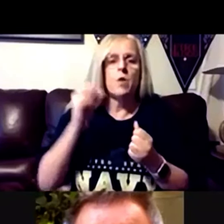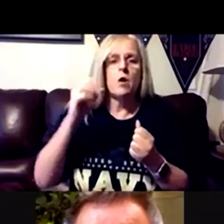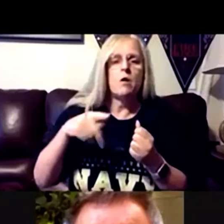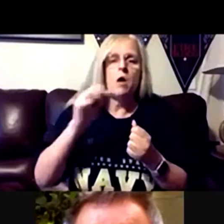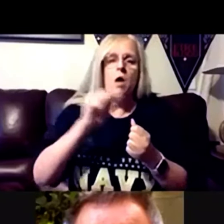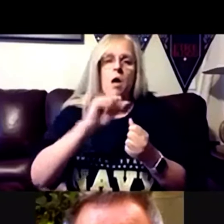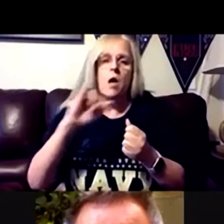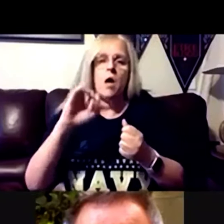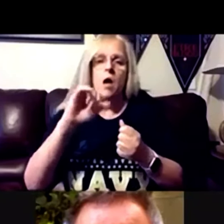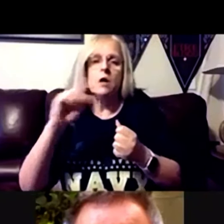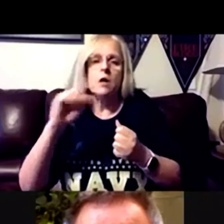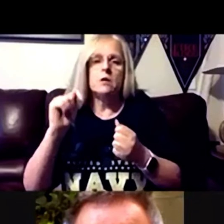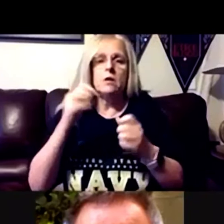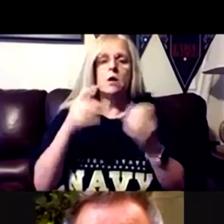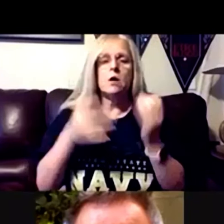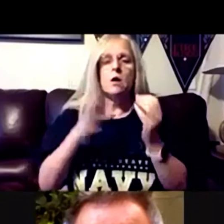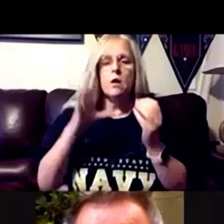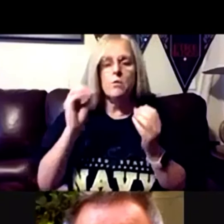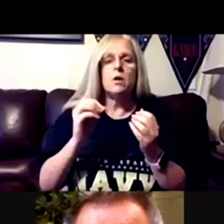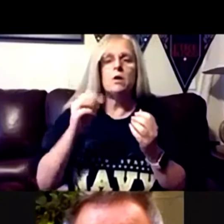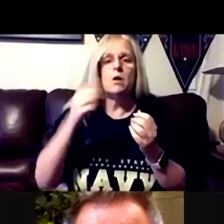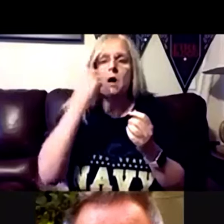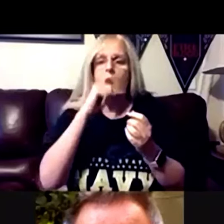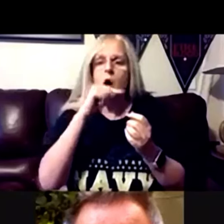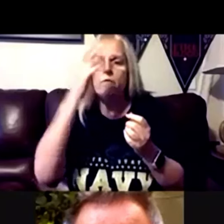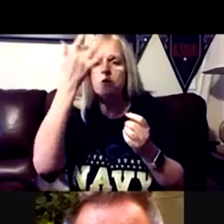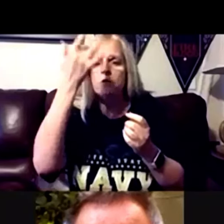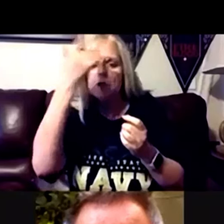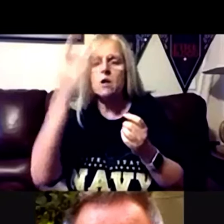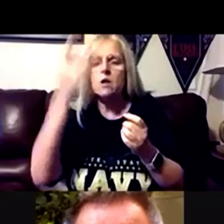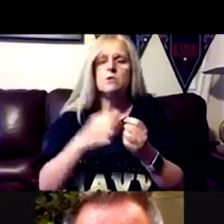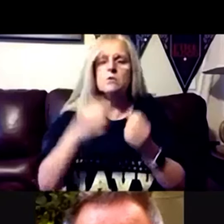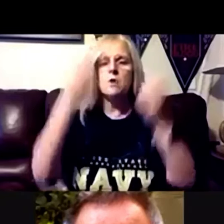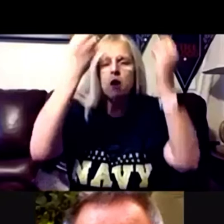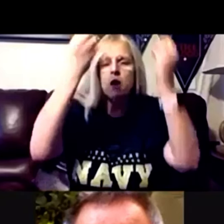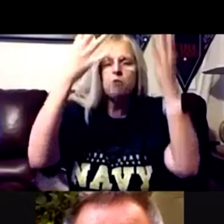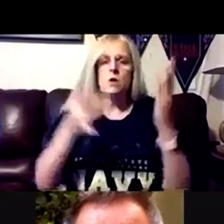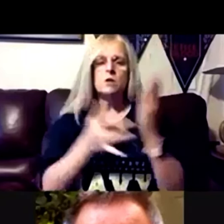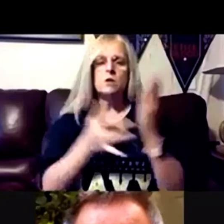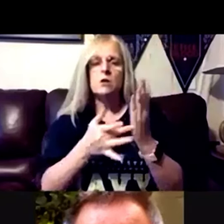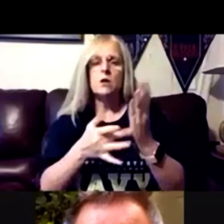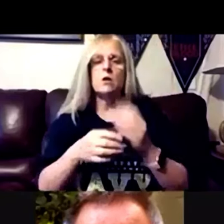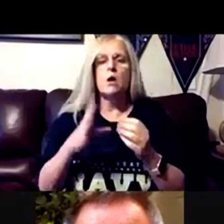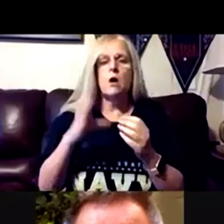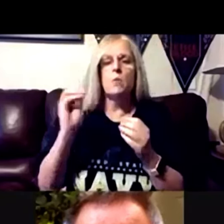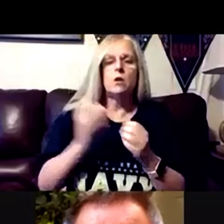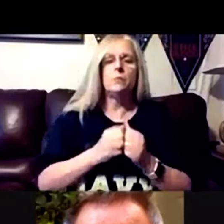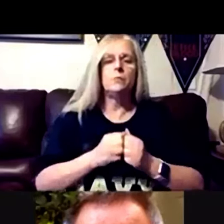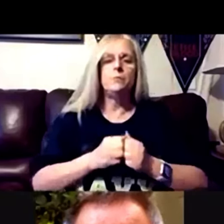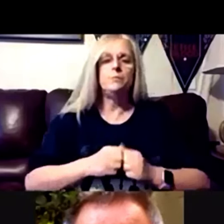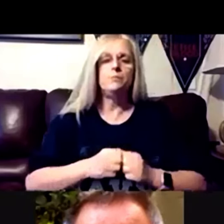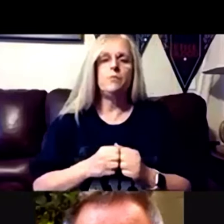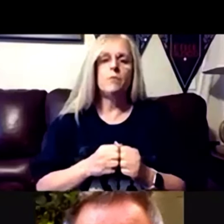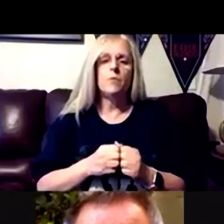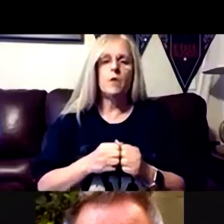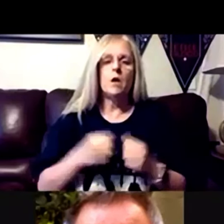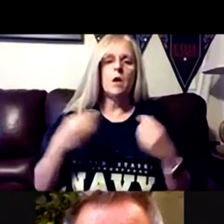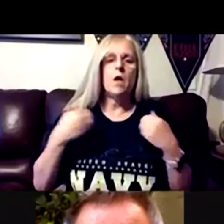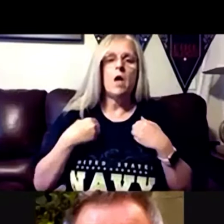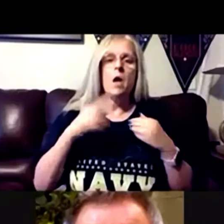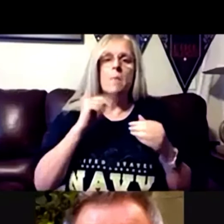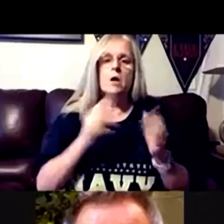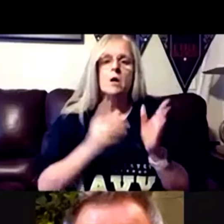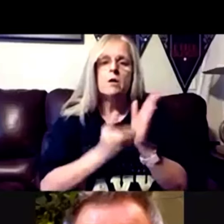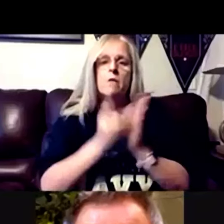AI IT company, artificial intelligence, informational technology company. It has been developed by